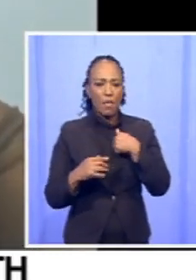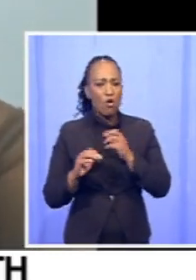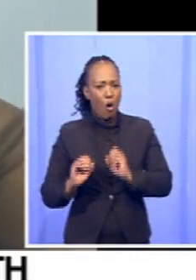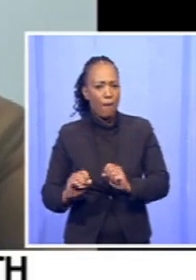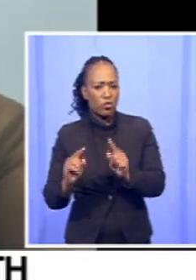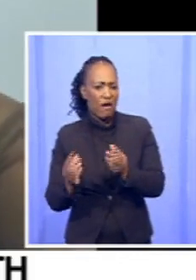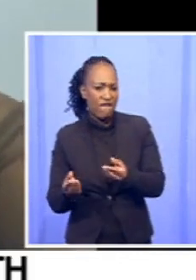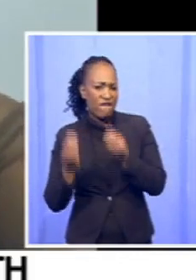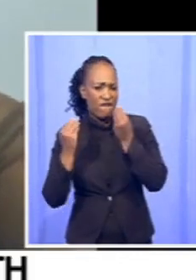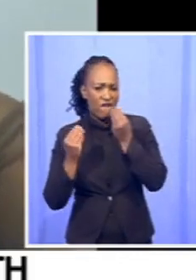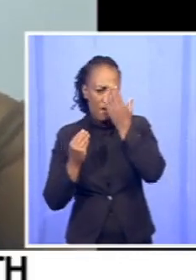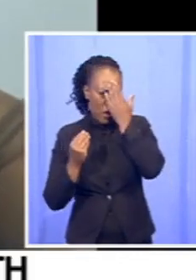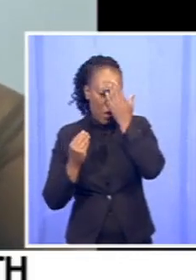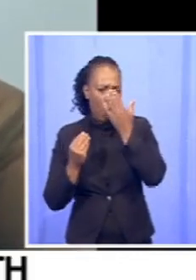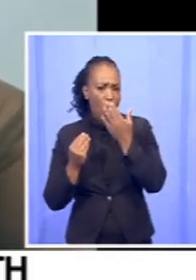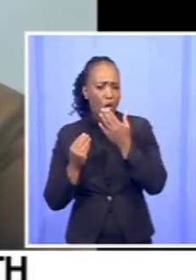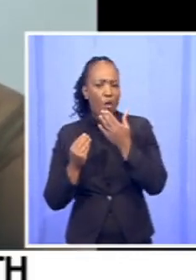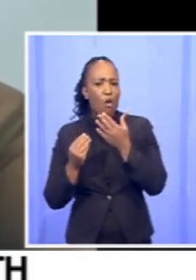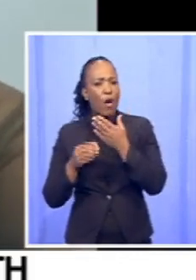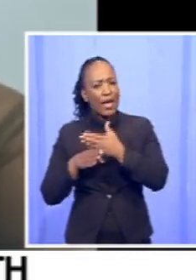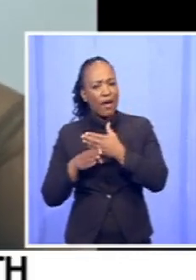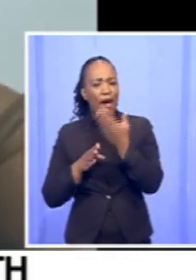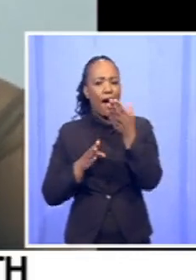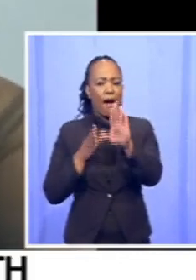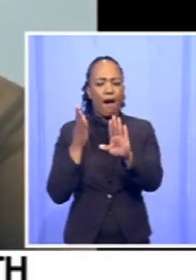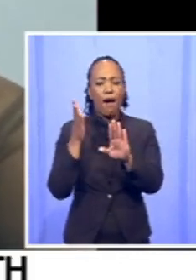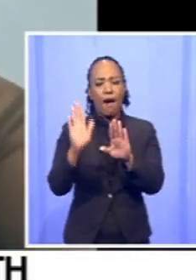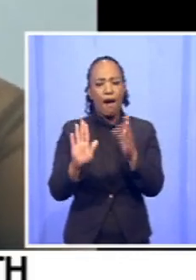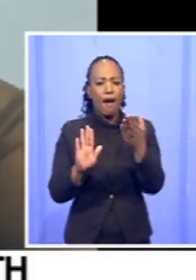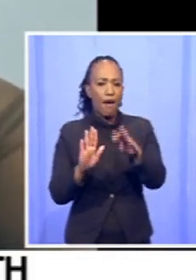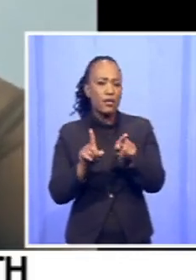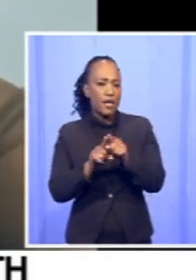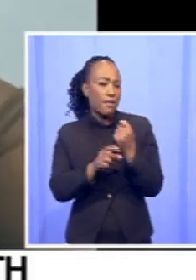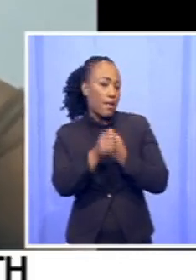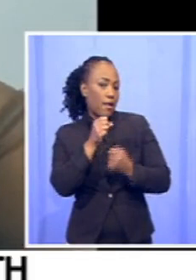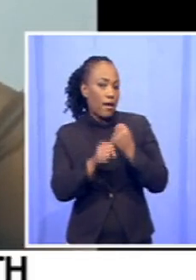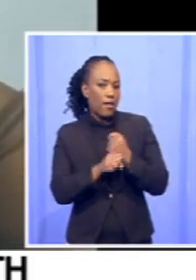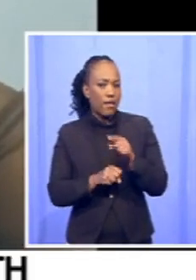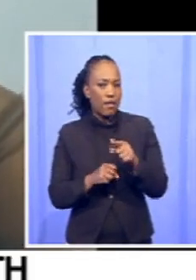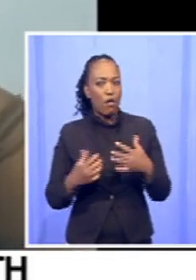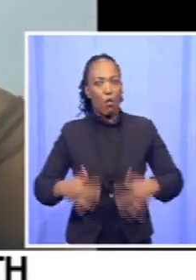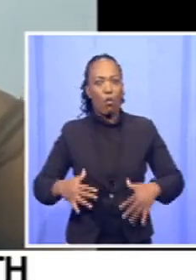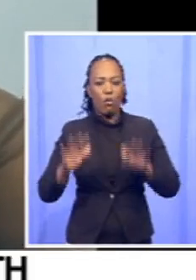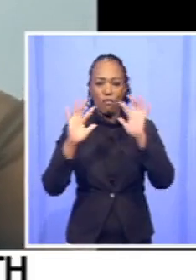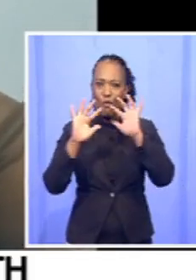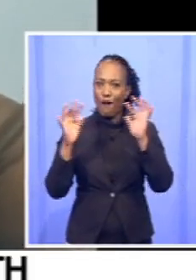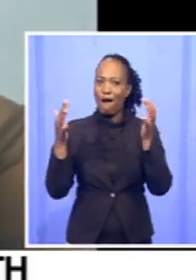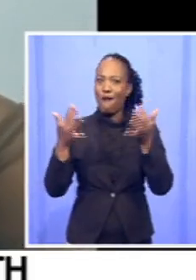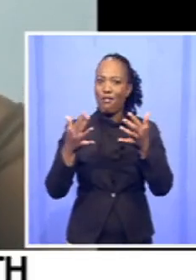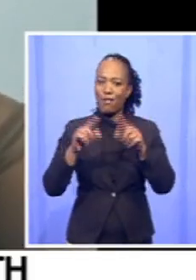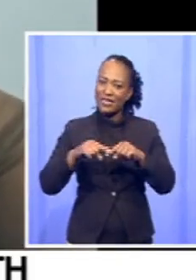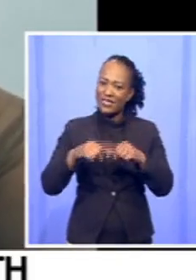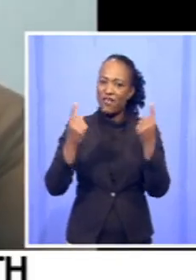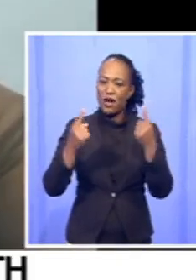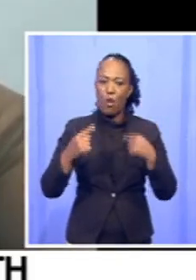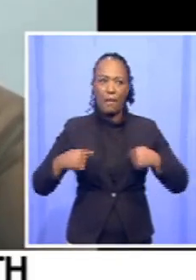of something like the Disabilities Career Expo, last year, it would have made the world of difference to quell my fears